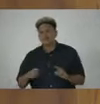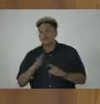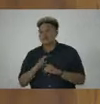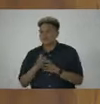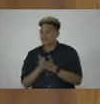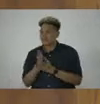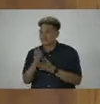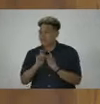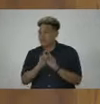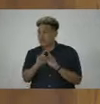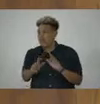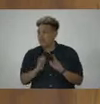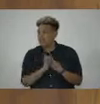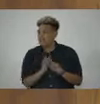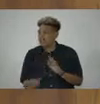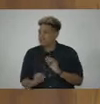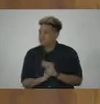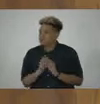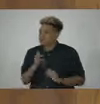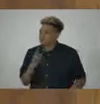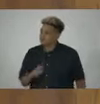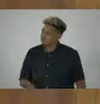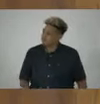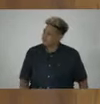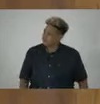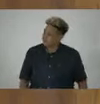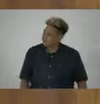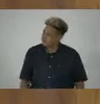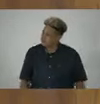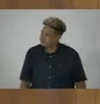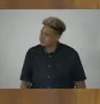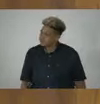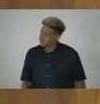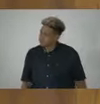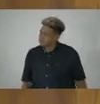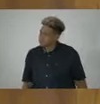through the lines, and the community is having water.